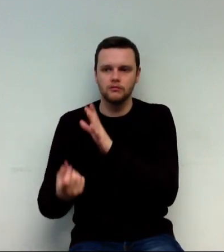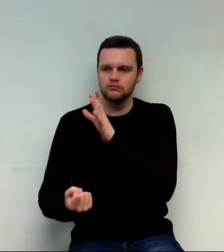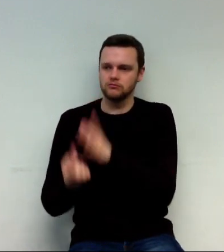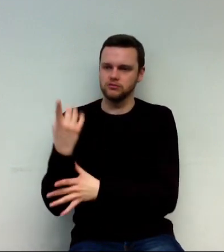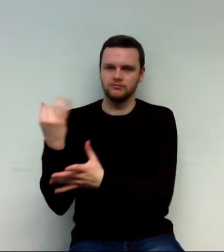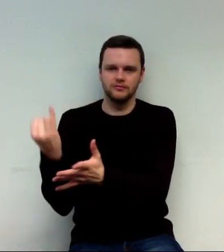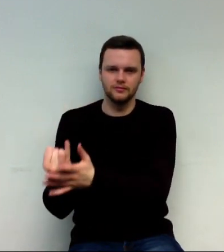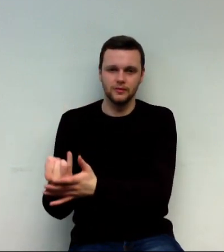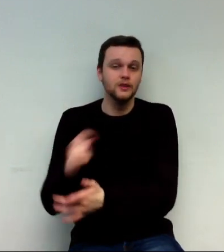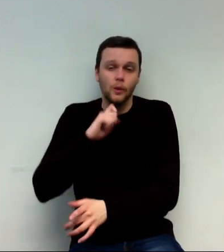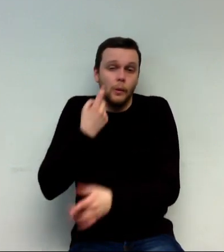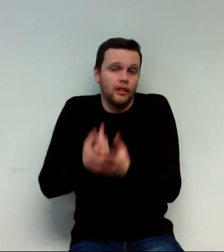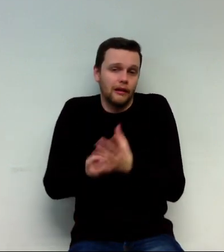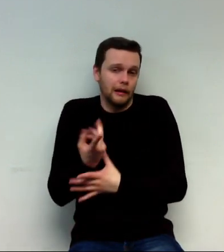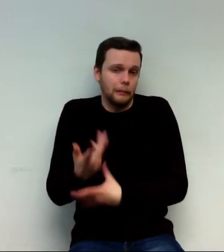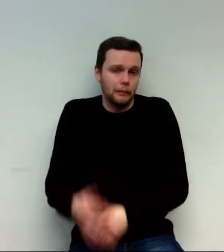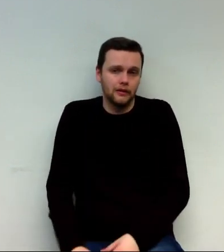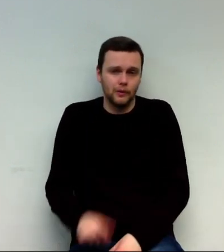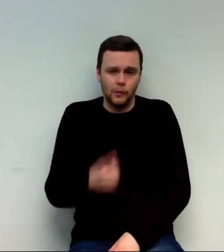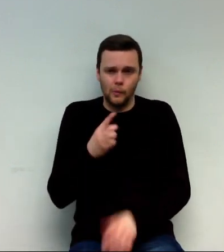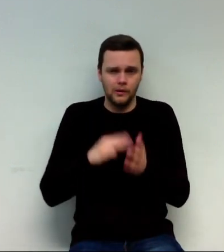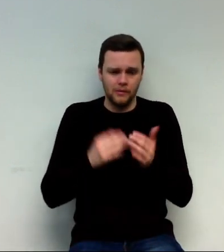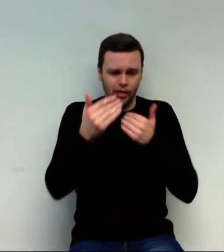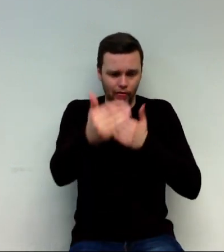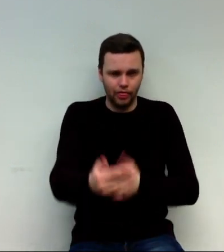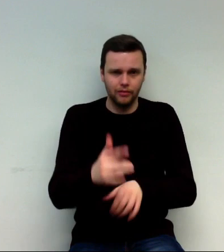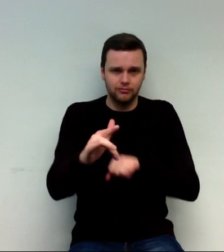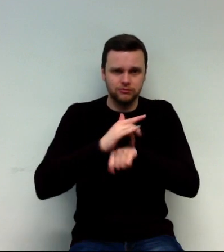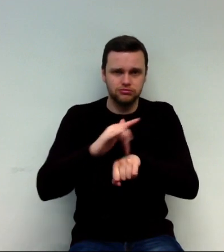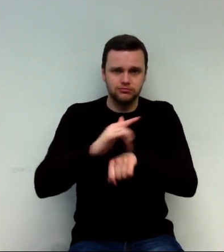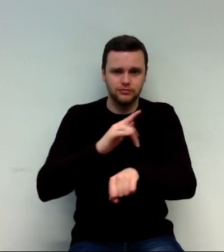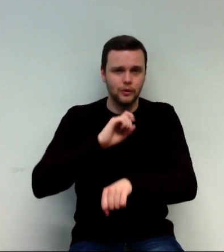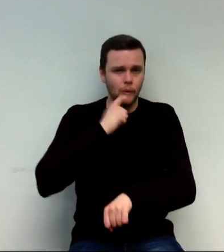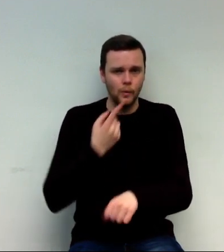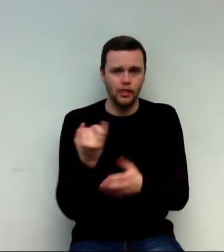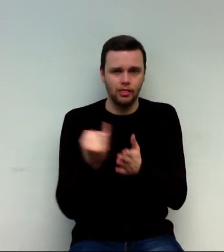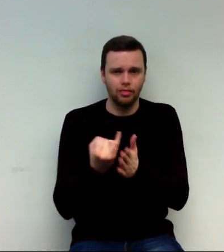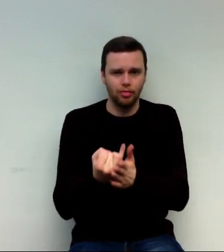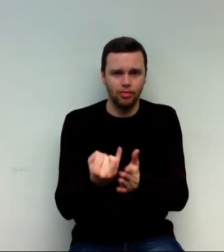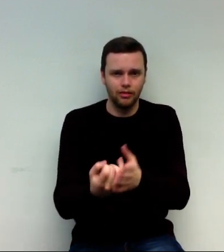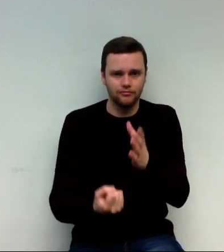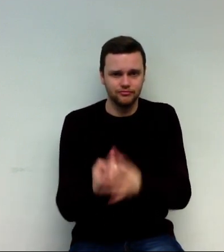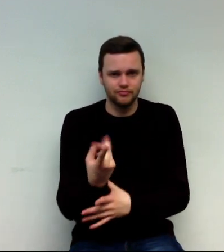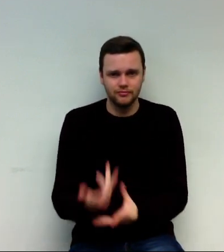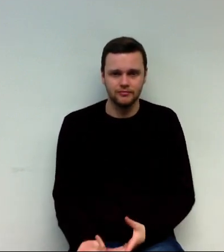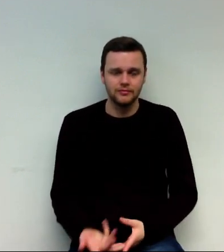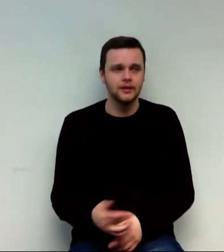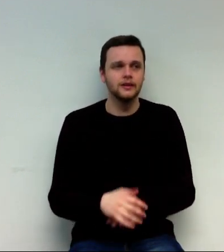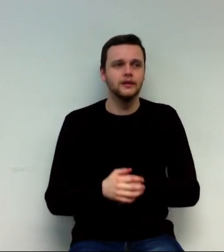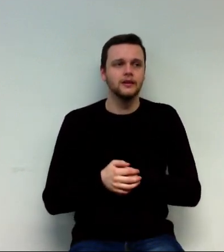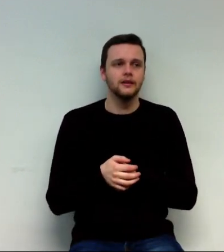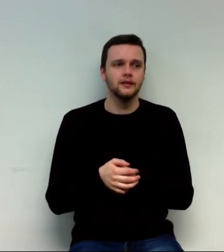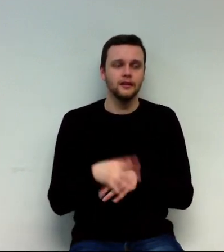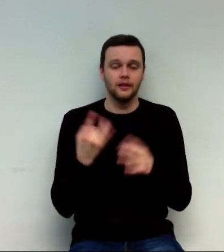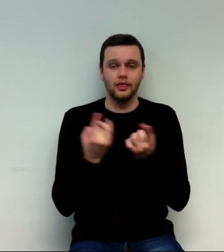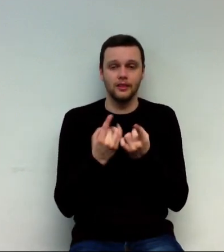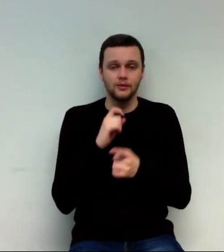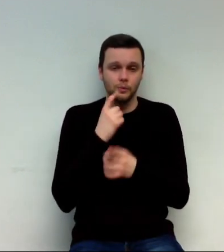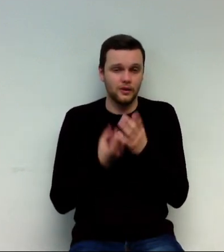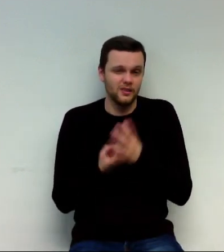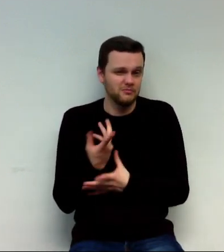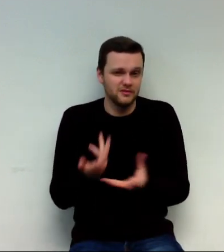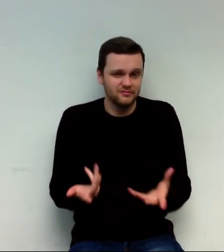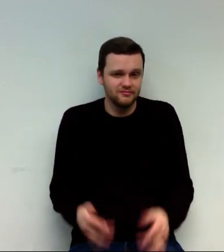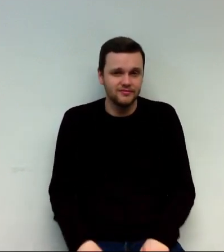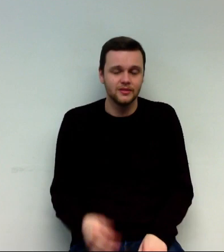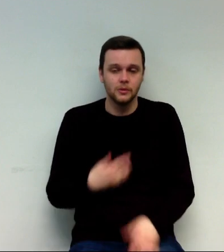things inevitably do, like you're doing a month-long run in a venue that may not be a permanent one, things will happen. And